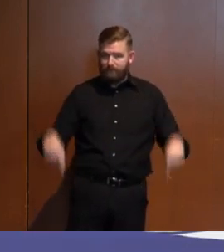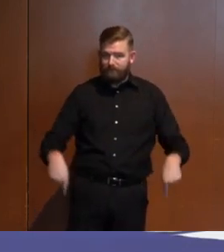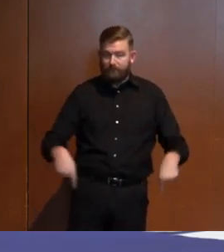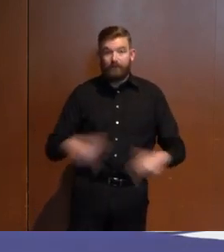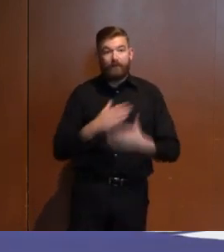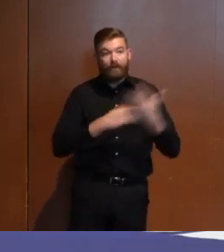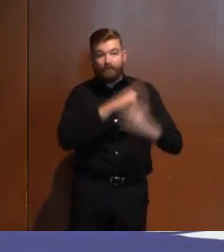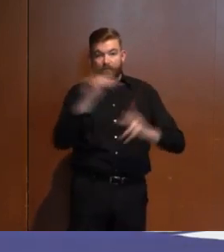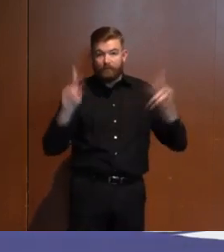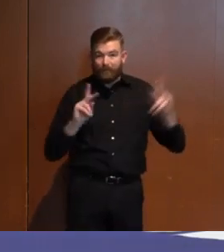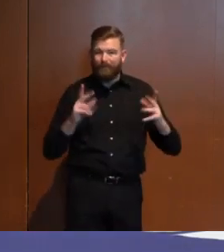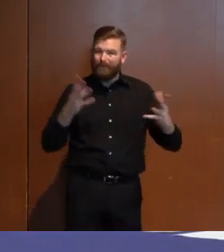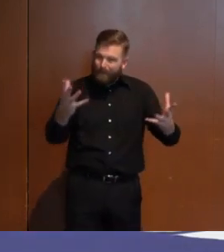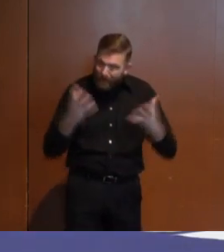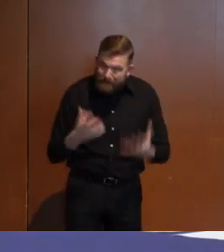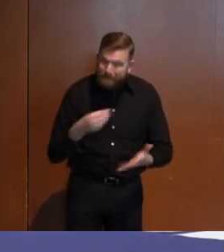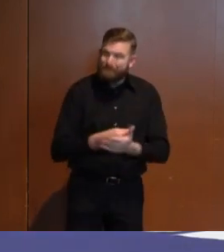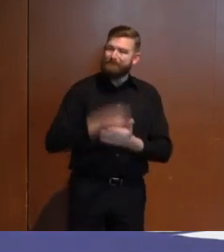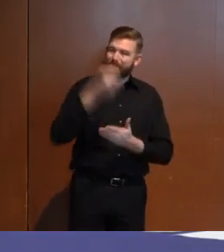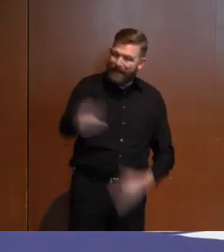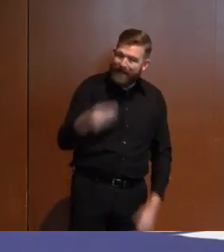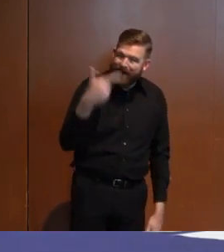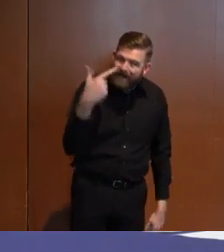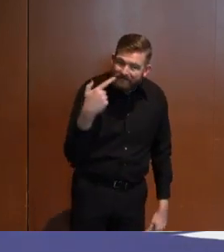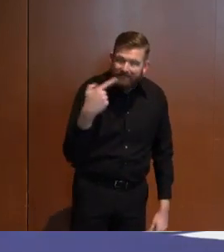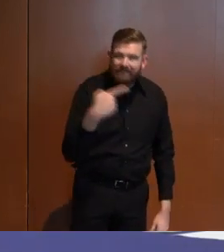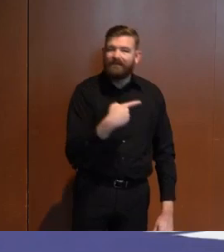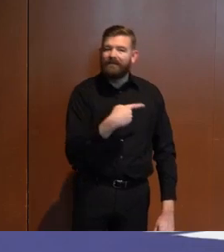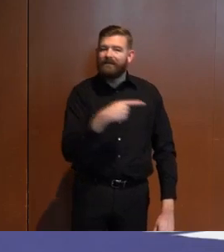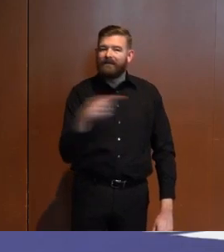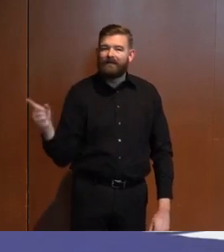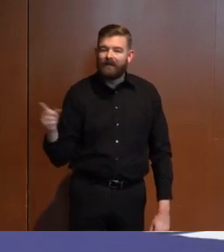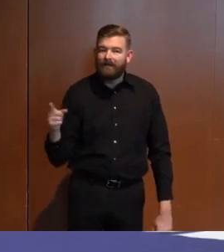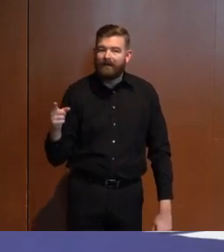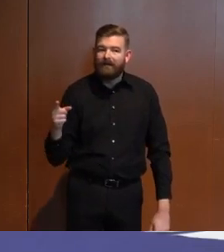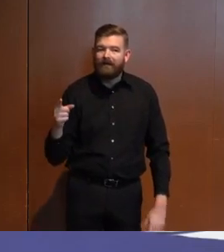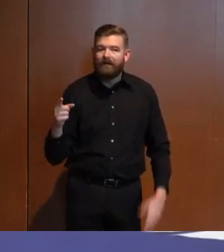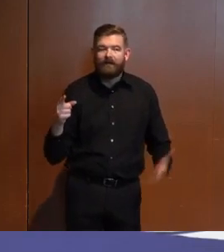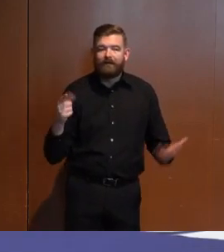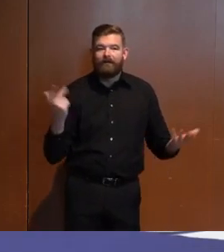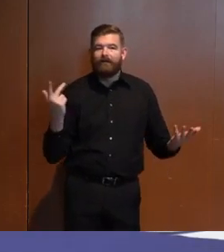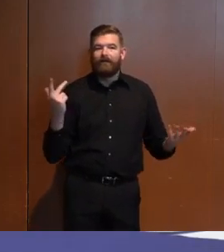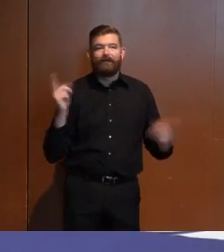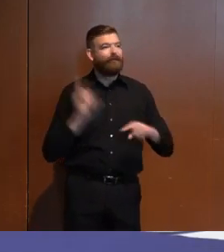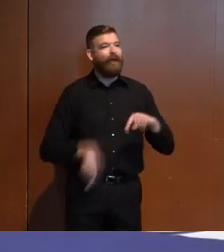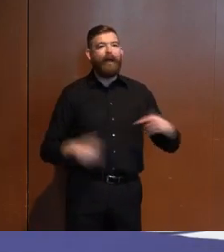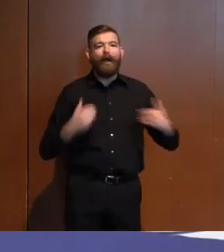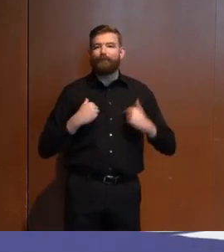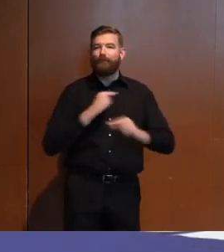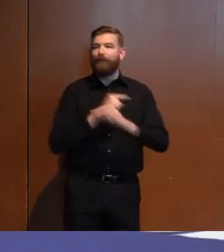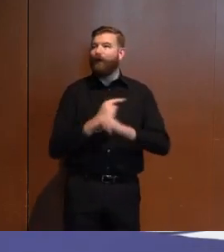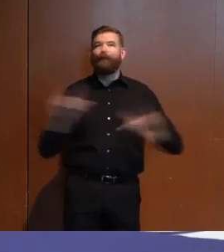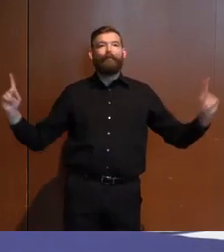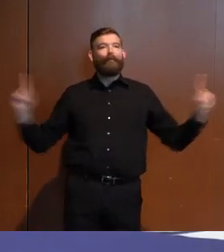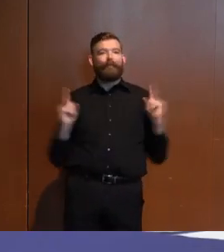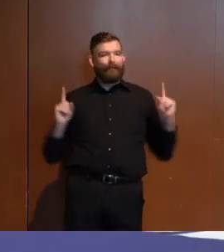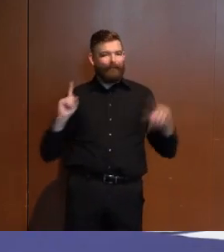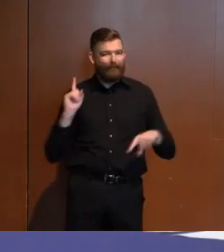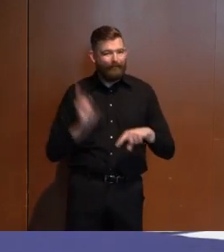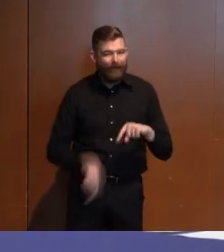They don't have the leisures that you do as a government official. Listen, and if less guns reduce crime, will you give up your personal bodyguards